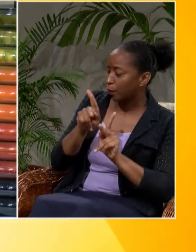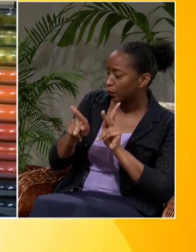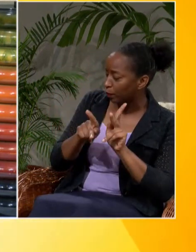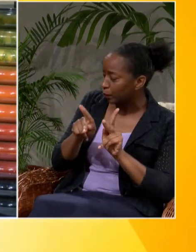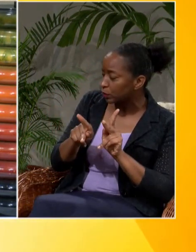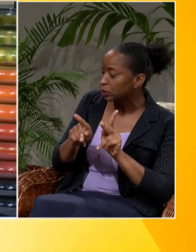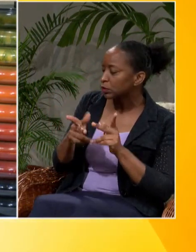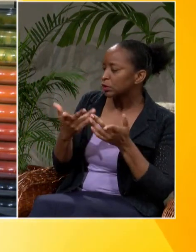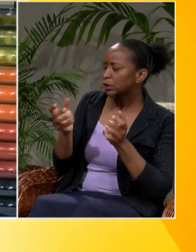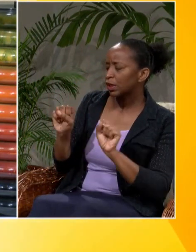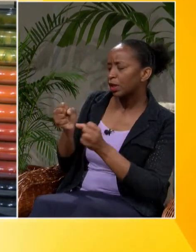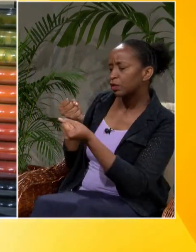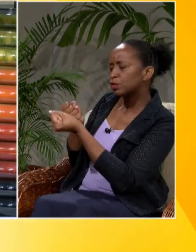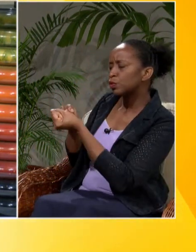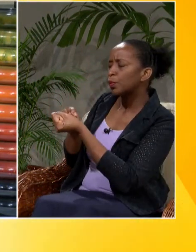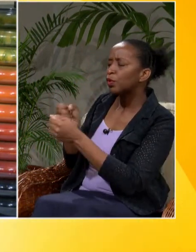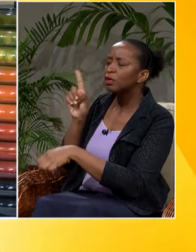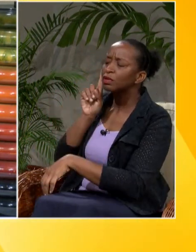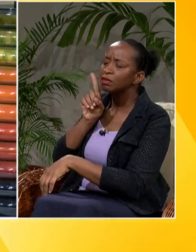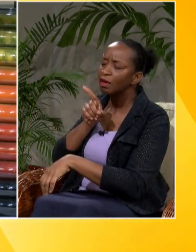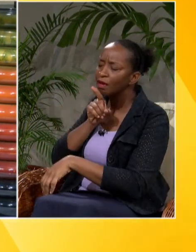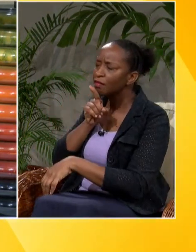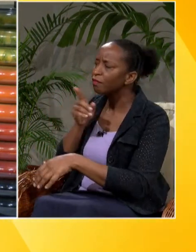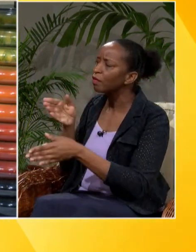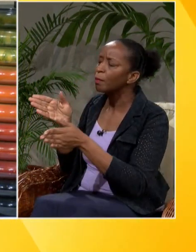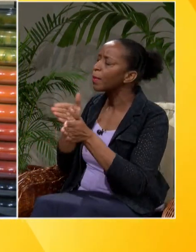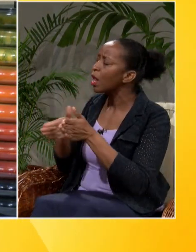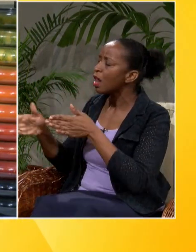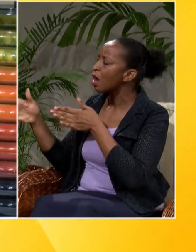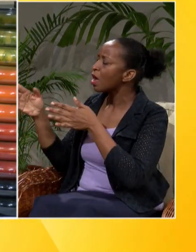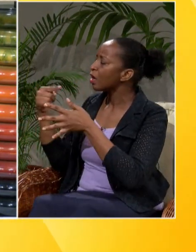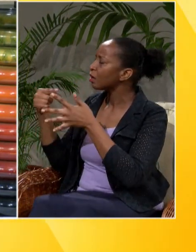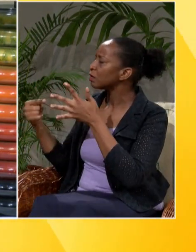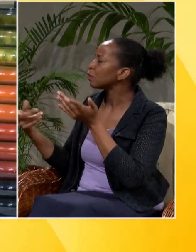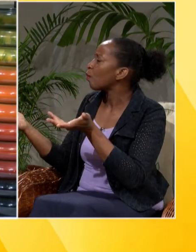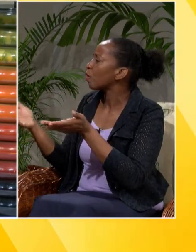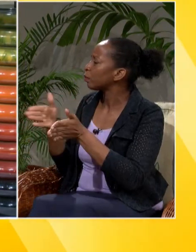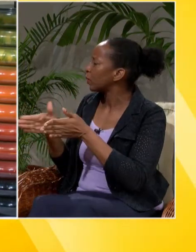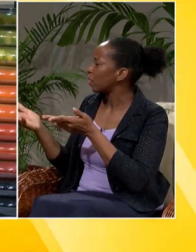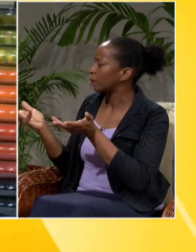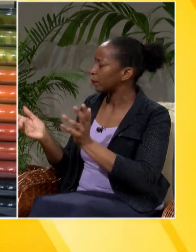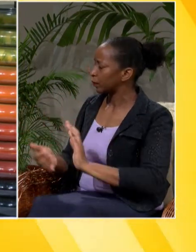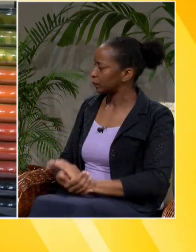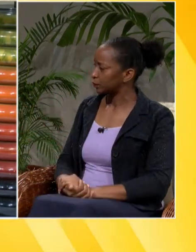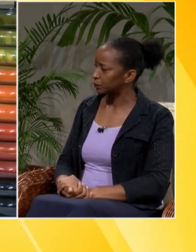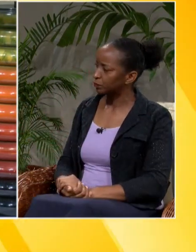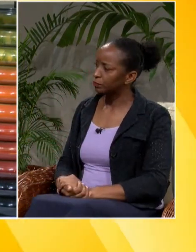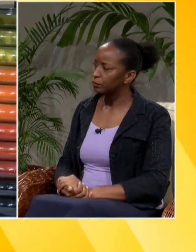with what you need and engage at a closer level?